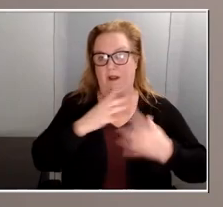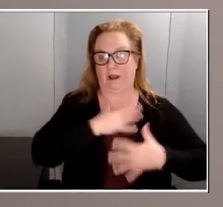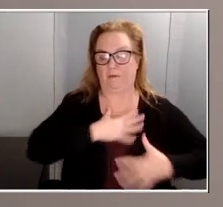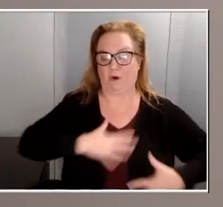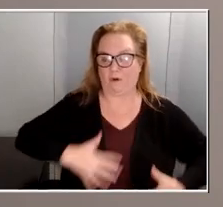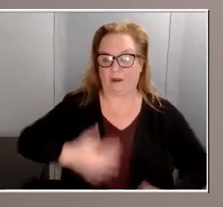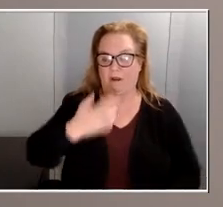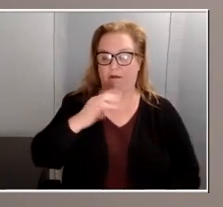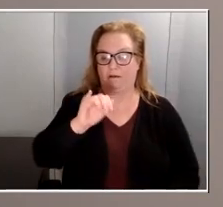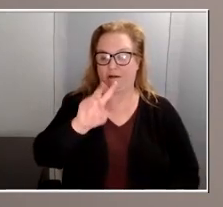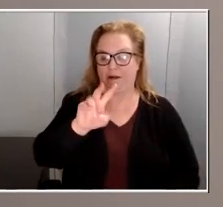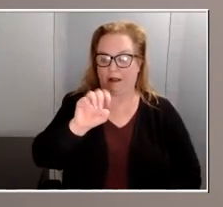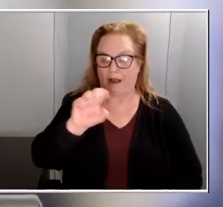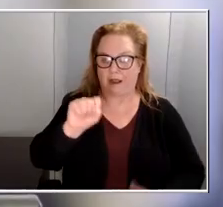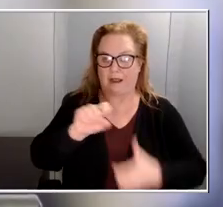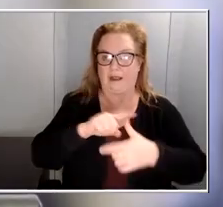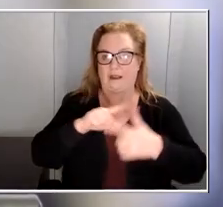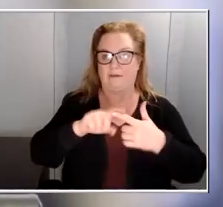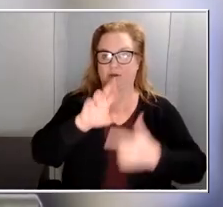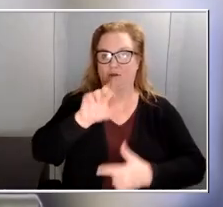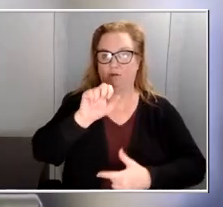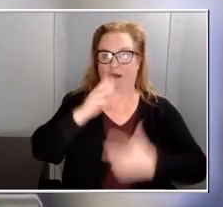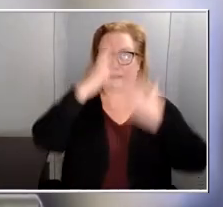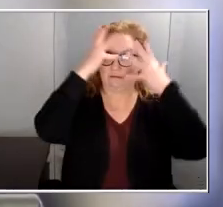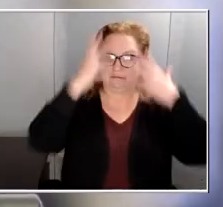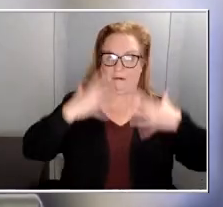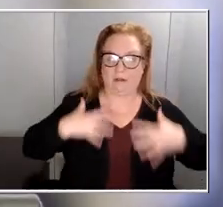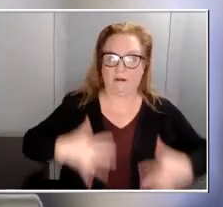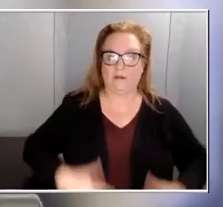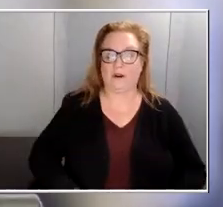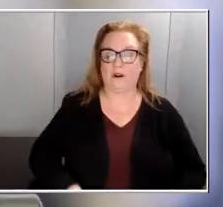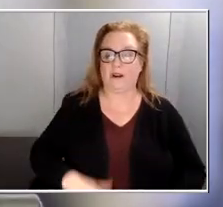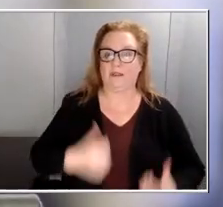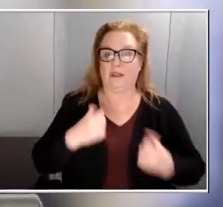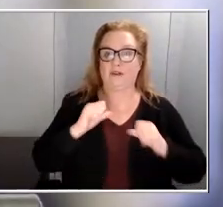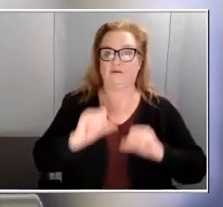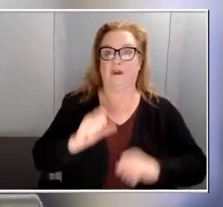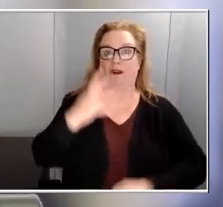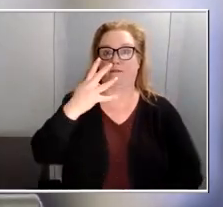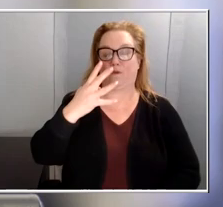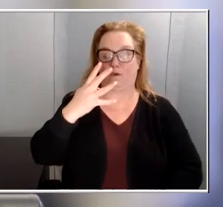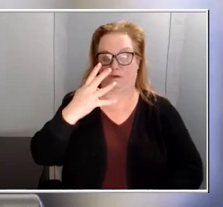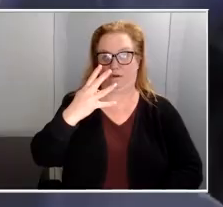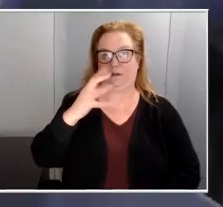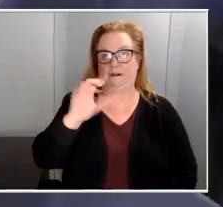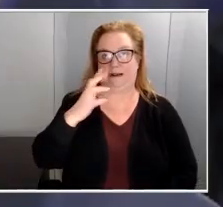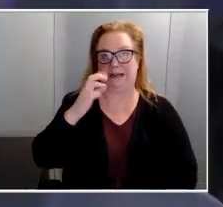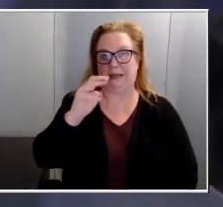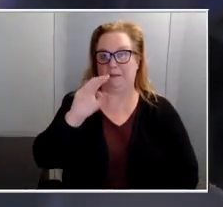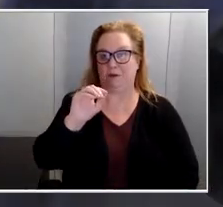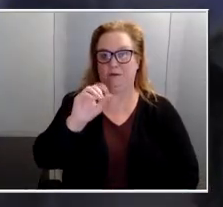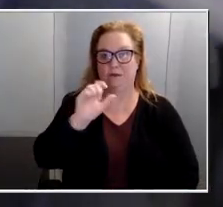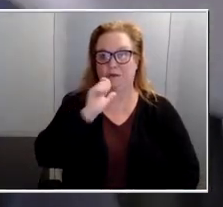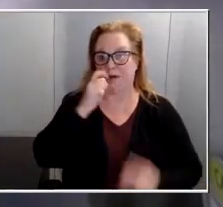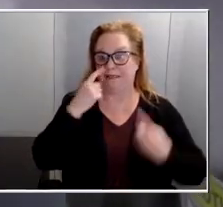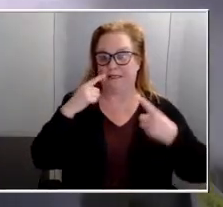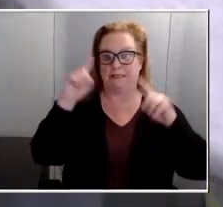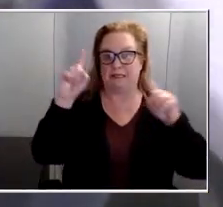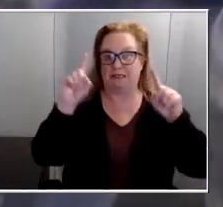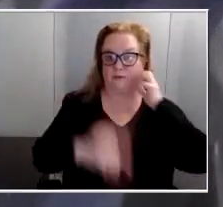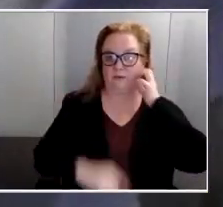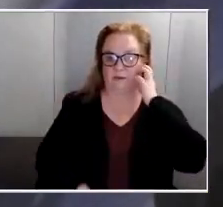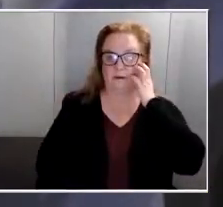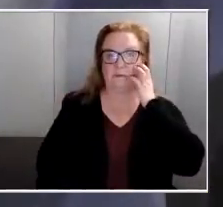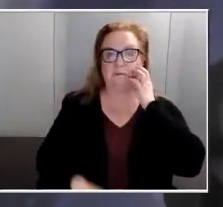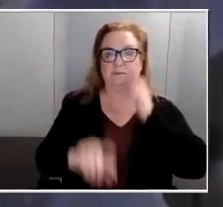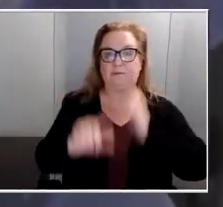and a rash from head to toe. They tried four chemotherapy treatments that were also unsuccessful.